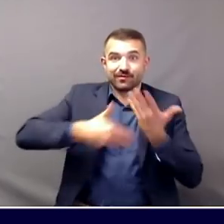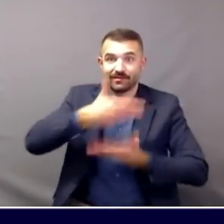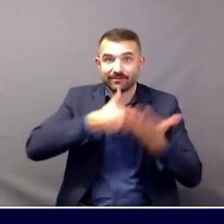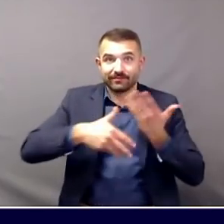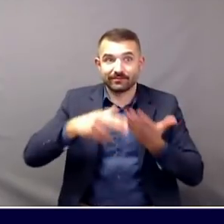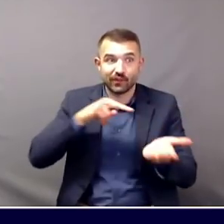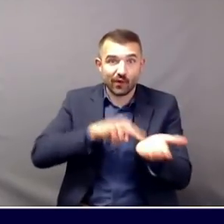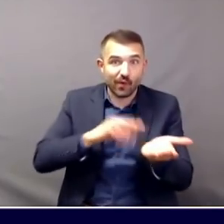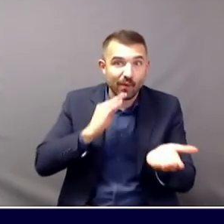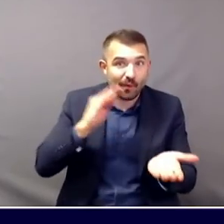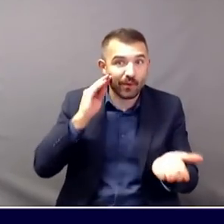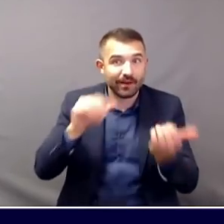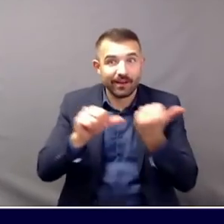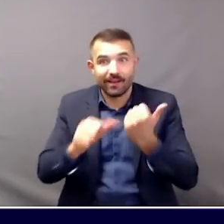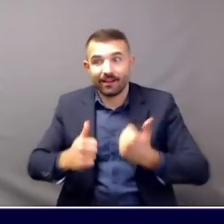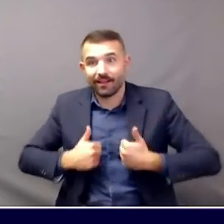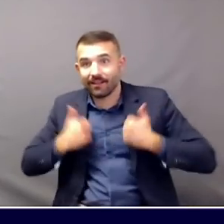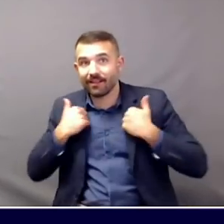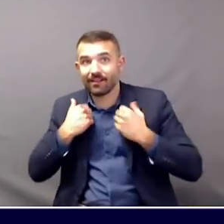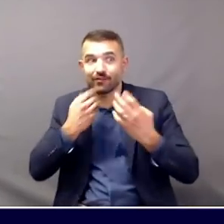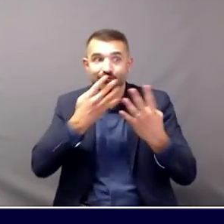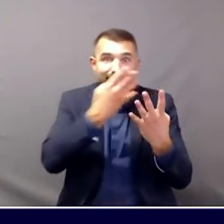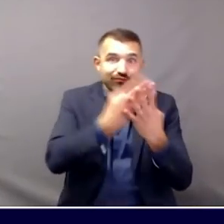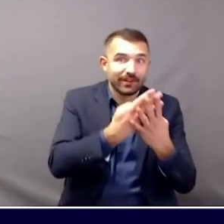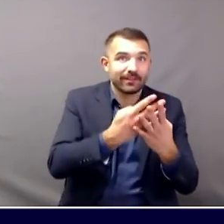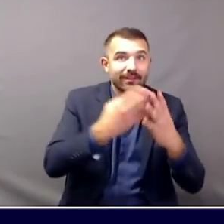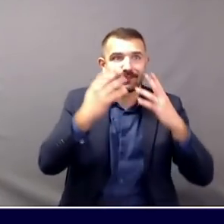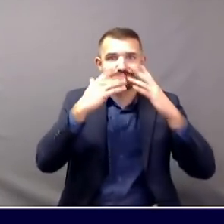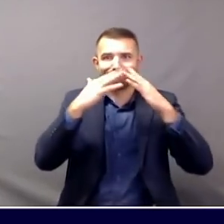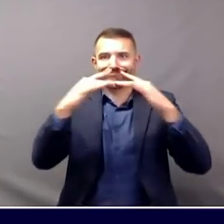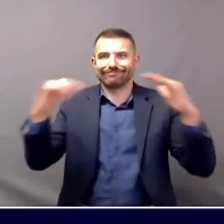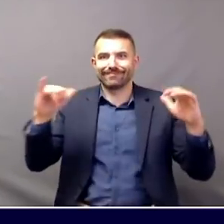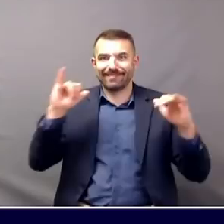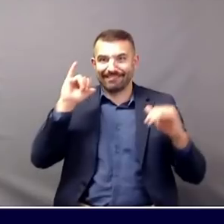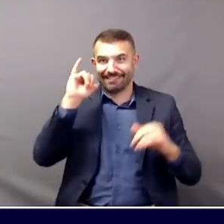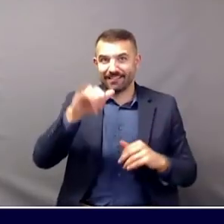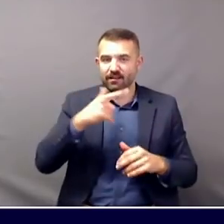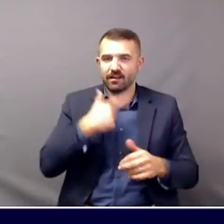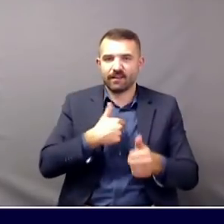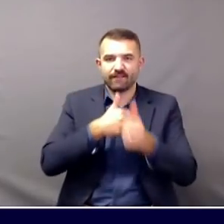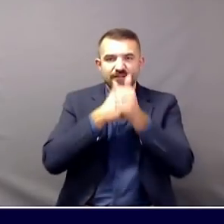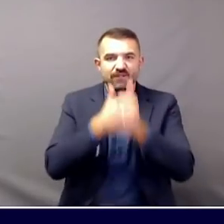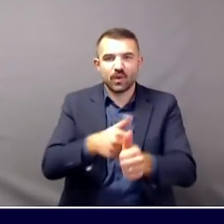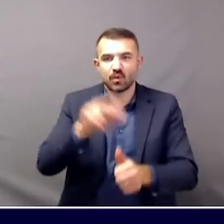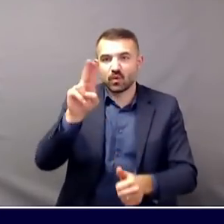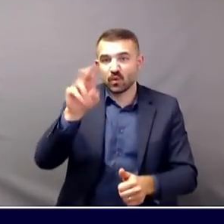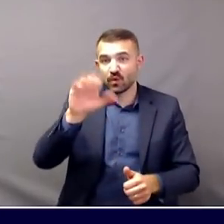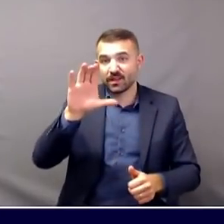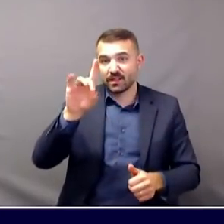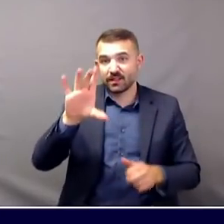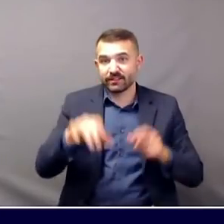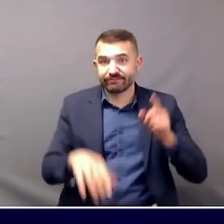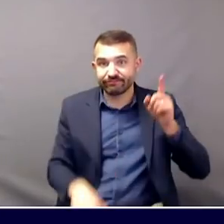CDC guidelines, and from an epidemiological perspective, I don't see that we're going to be departing from those.